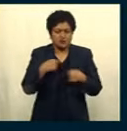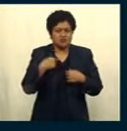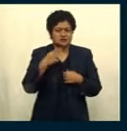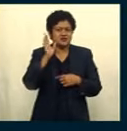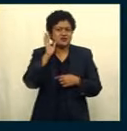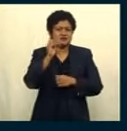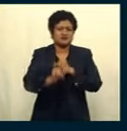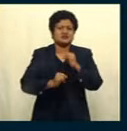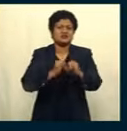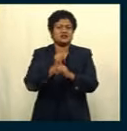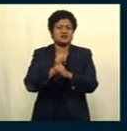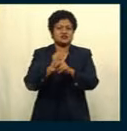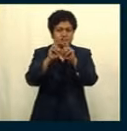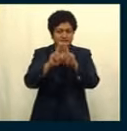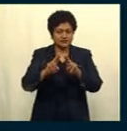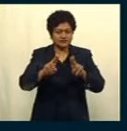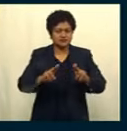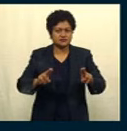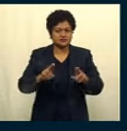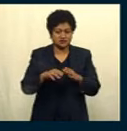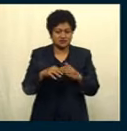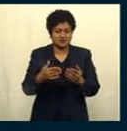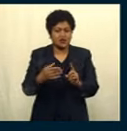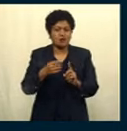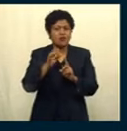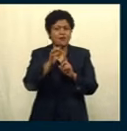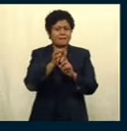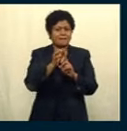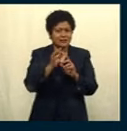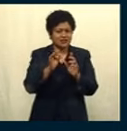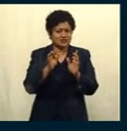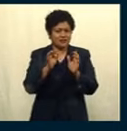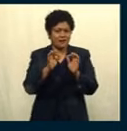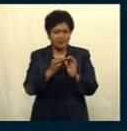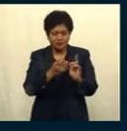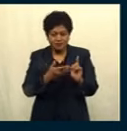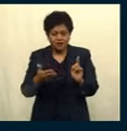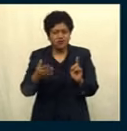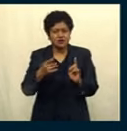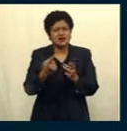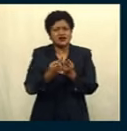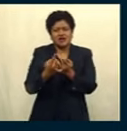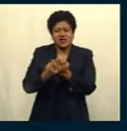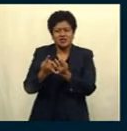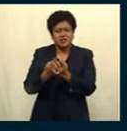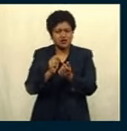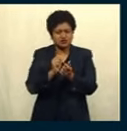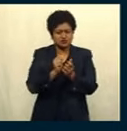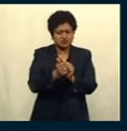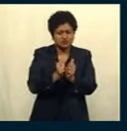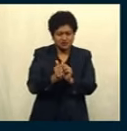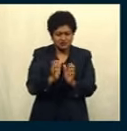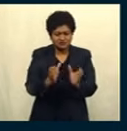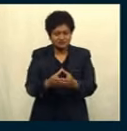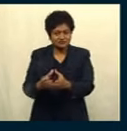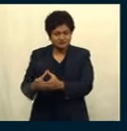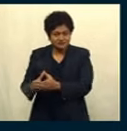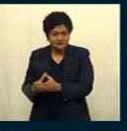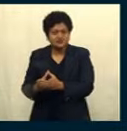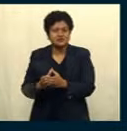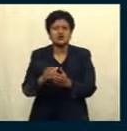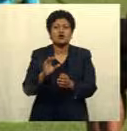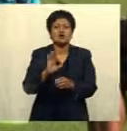Federation. Team Fiji chef de mission Patrick Bauer says archery and a few other sporting bodies are still yet to confirm